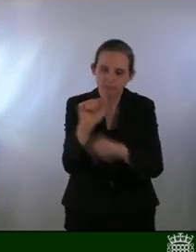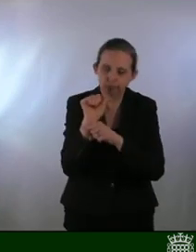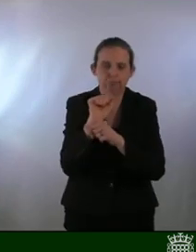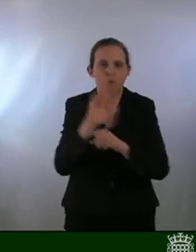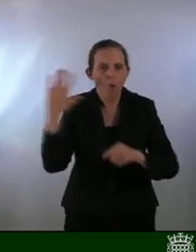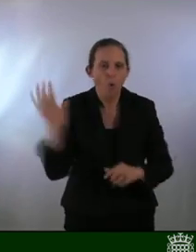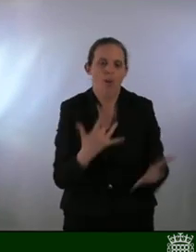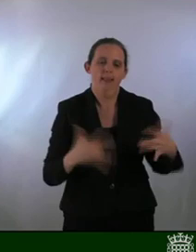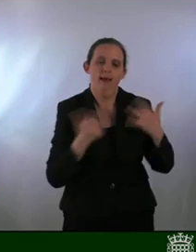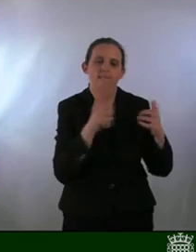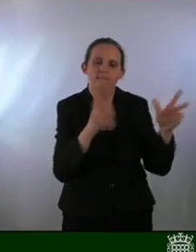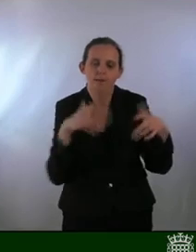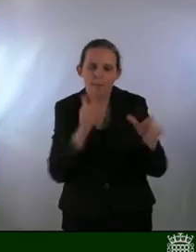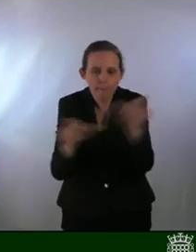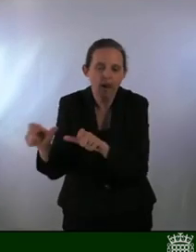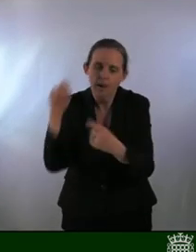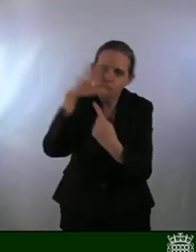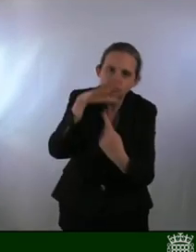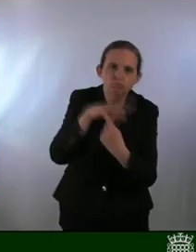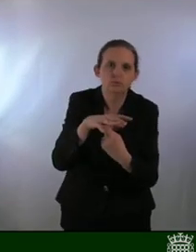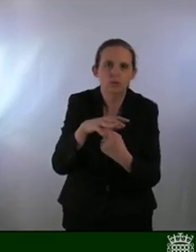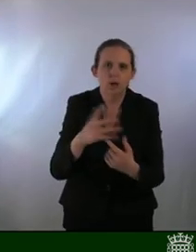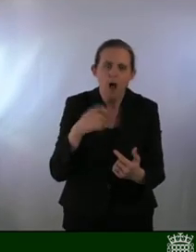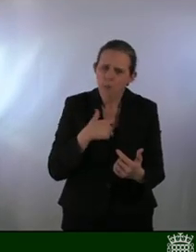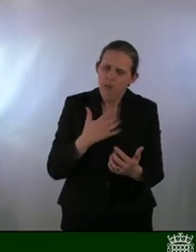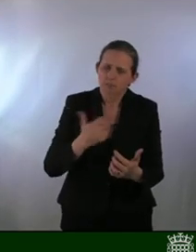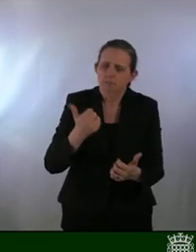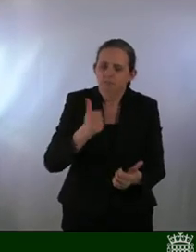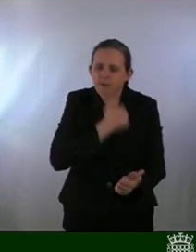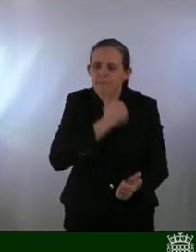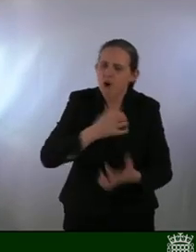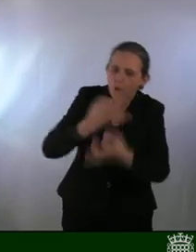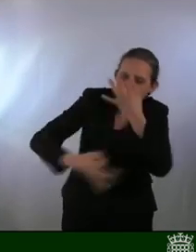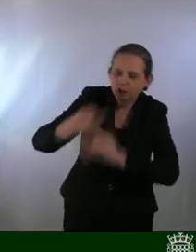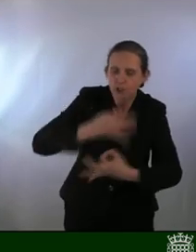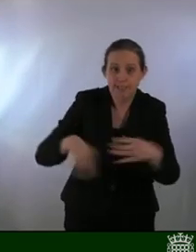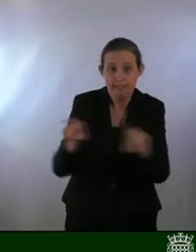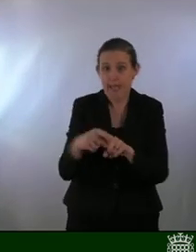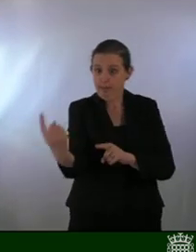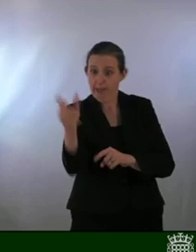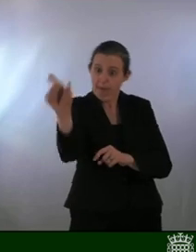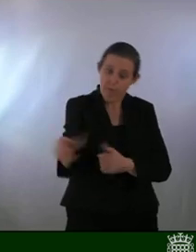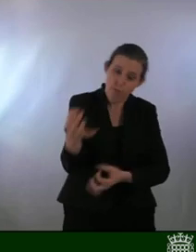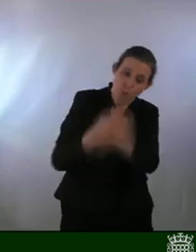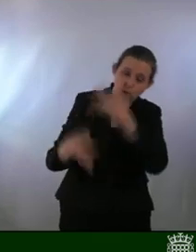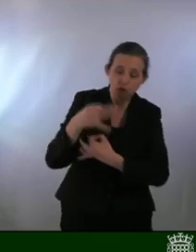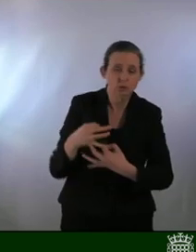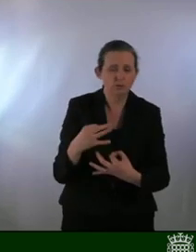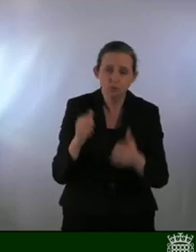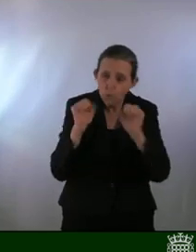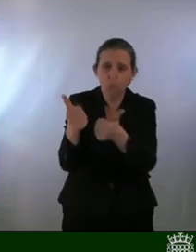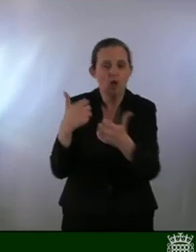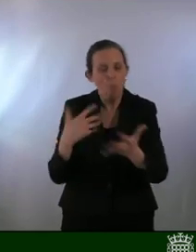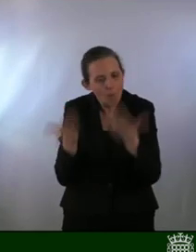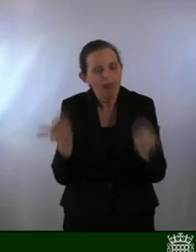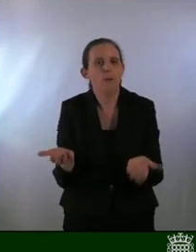life. And so I would rather have, in the tone that he's brought them, the questions from all around this House so that we can try